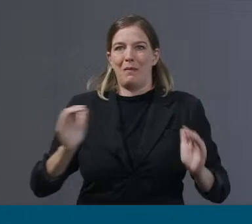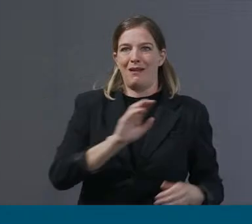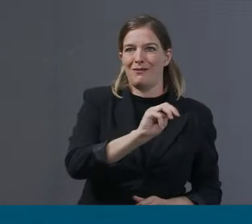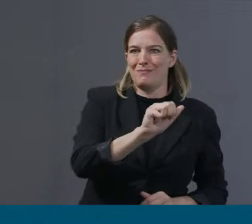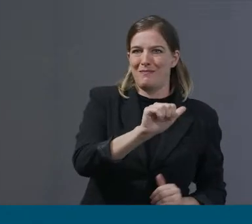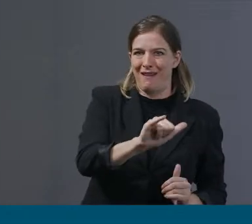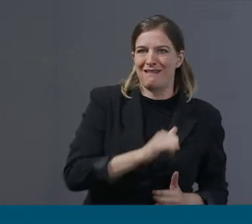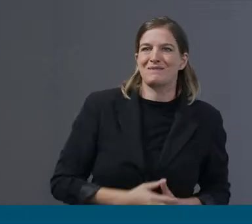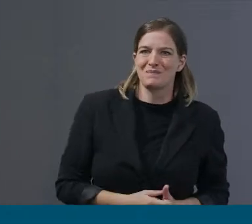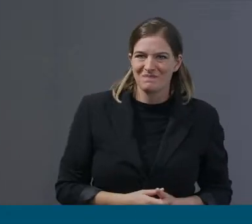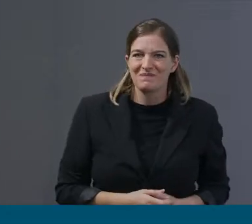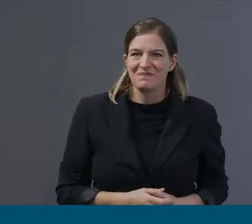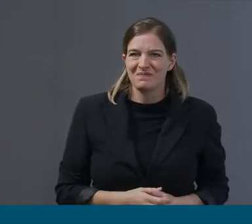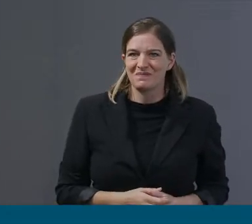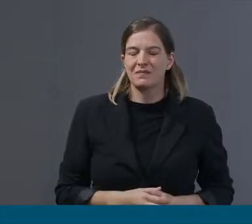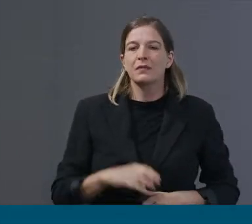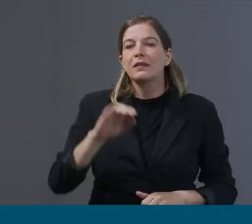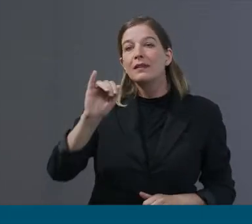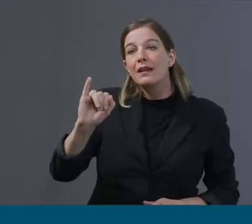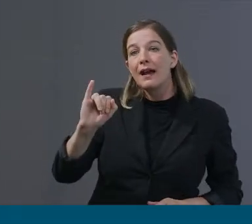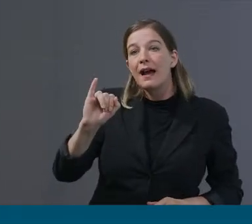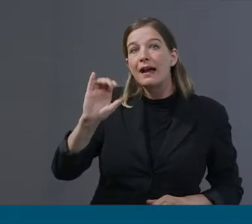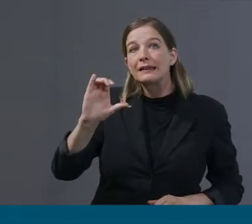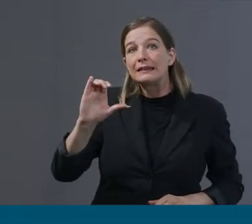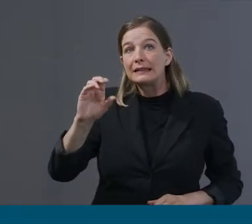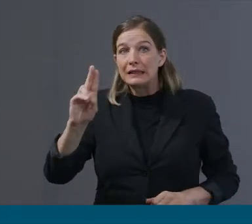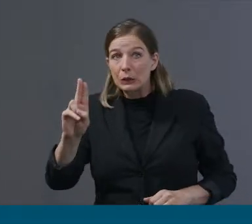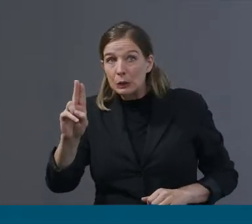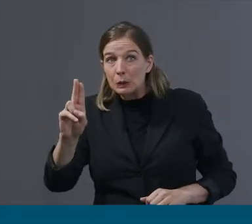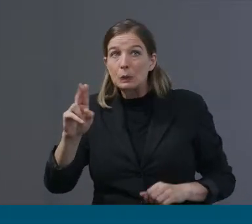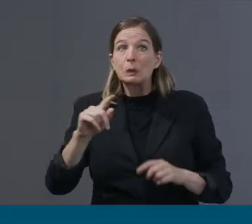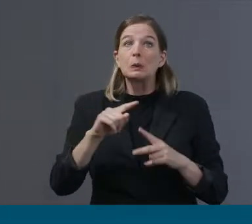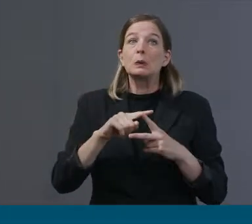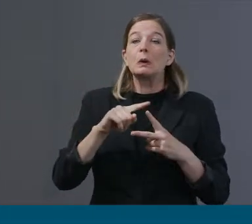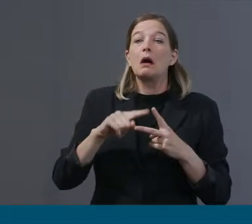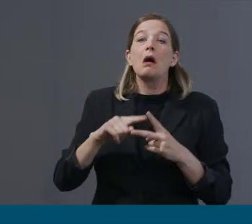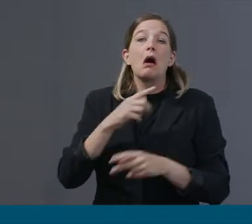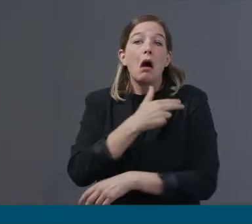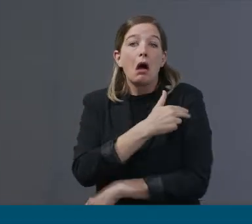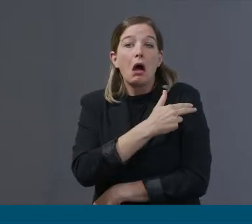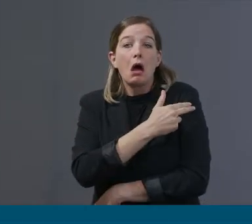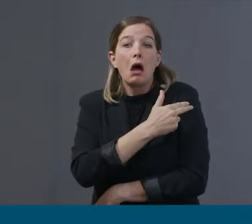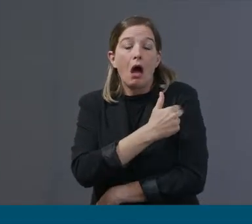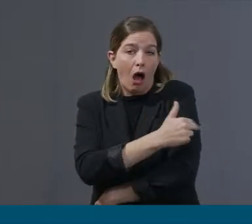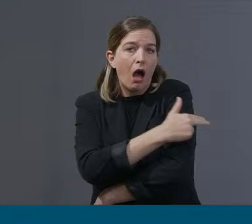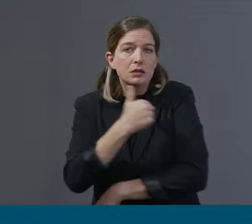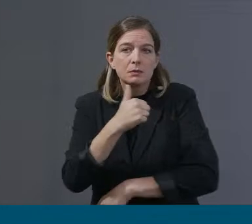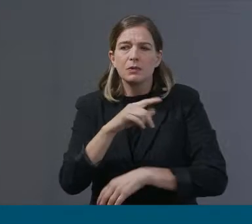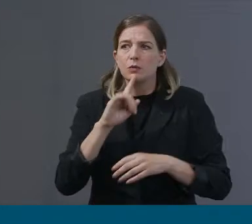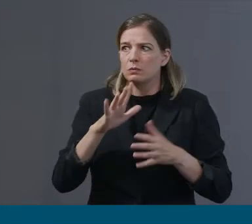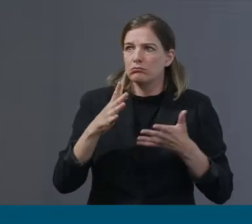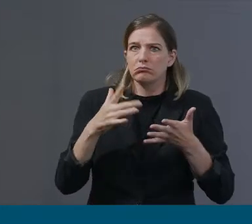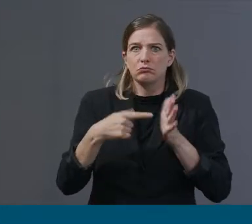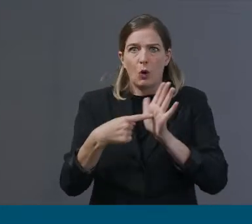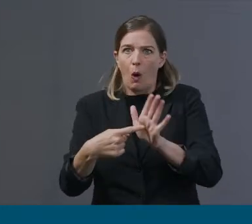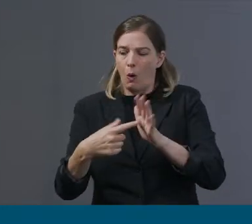In both intensive care and hospital capacity, we do have capacity,